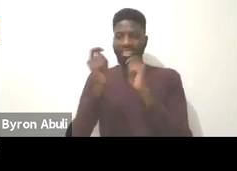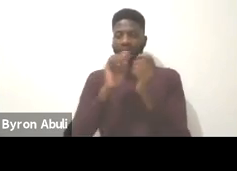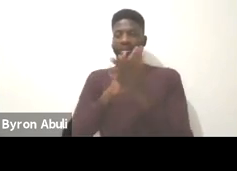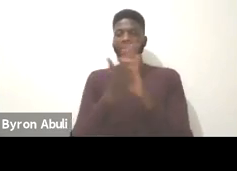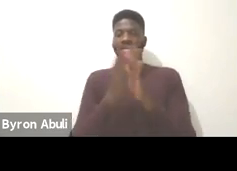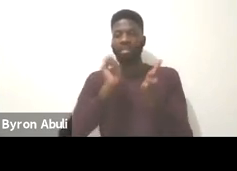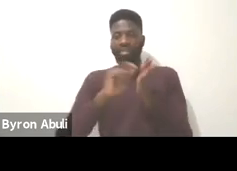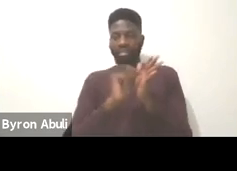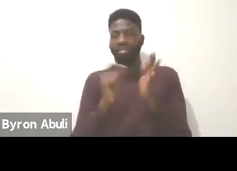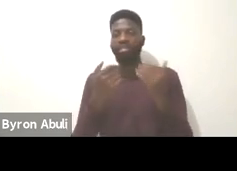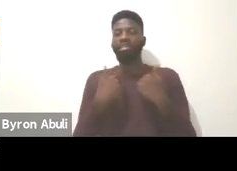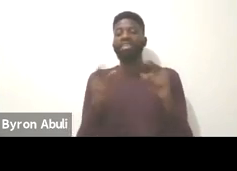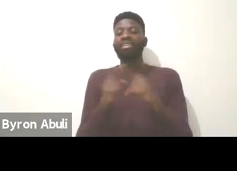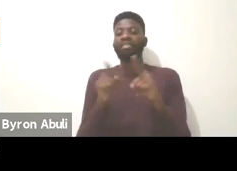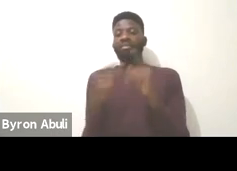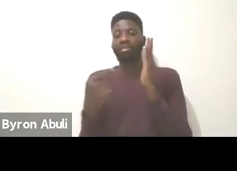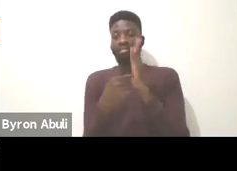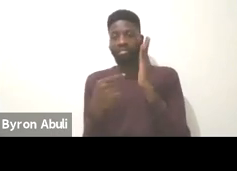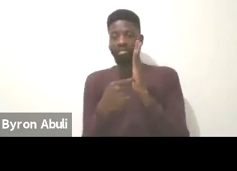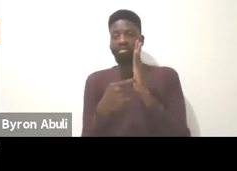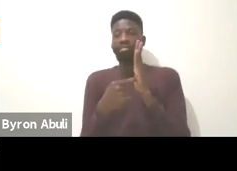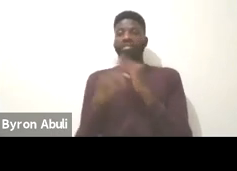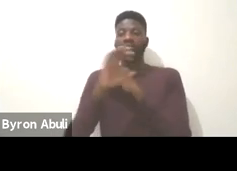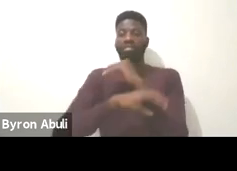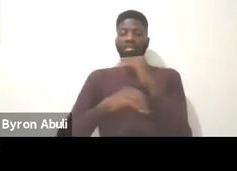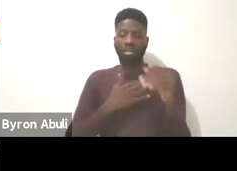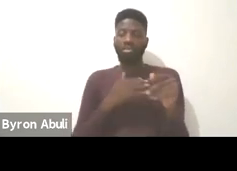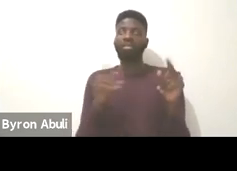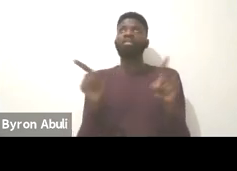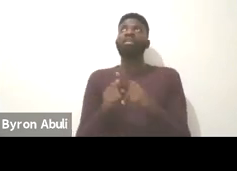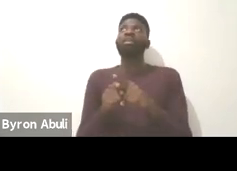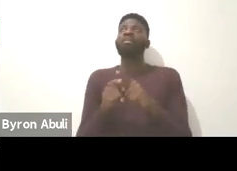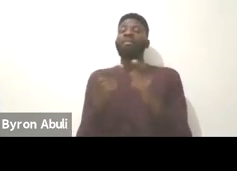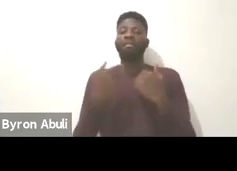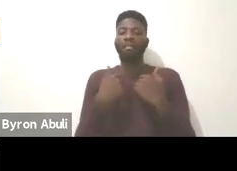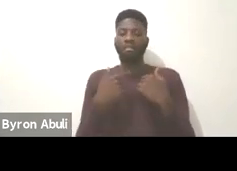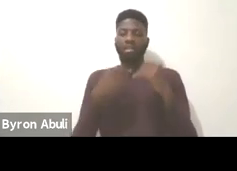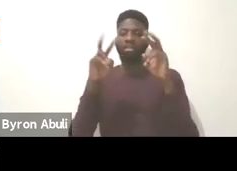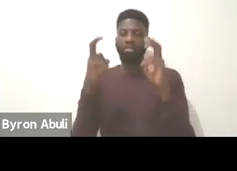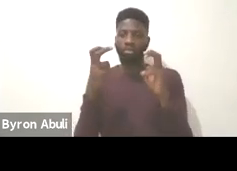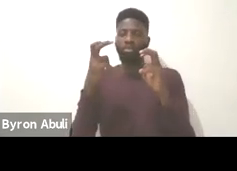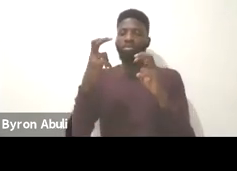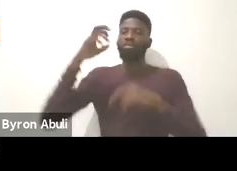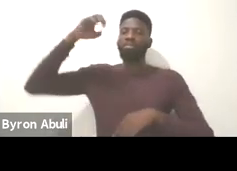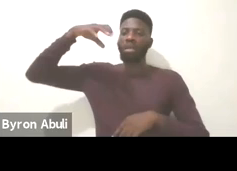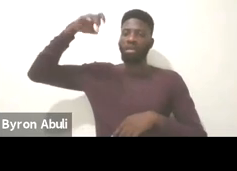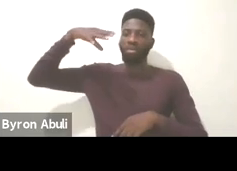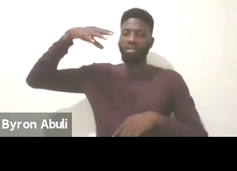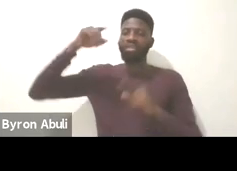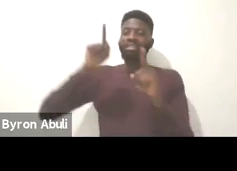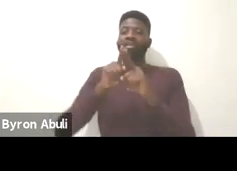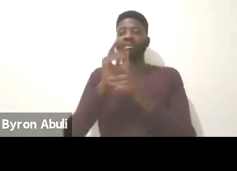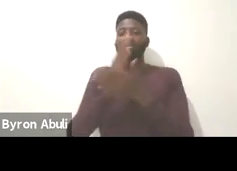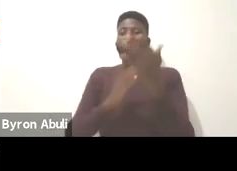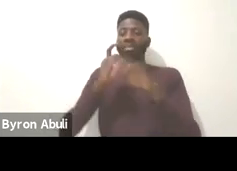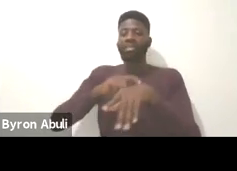digital divide in our country, and then there's the issue of power. Sometimes KPLC